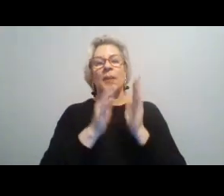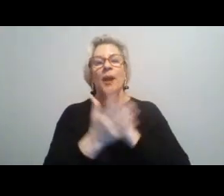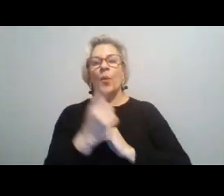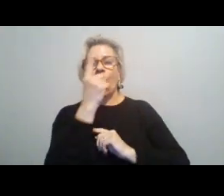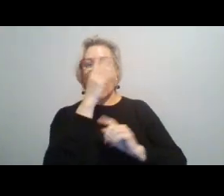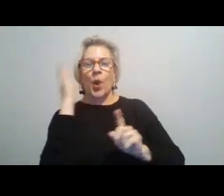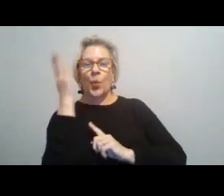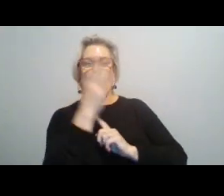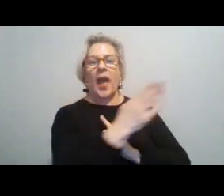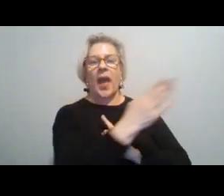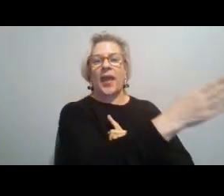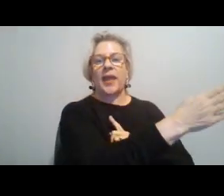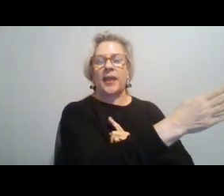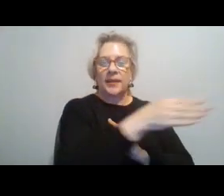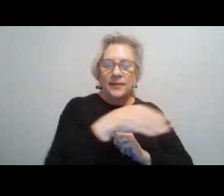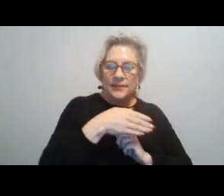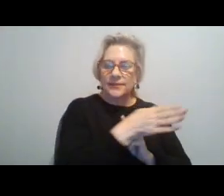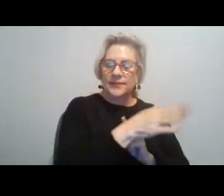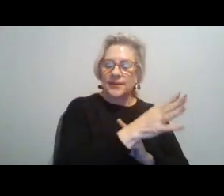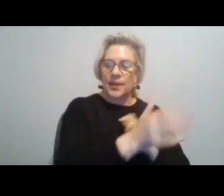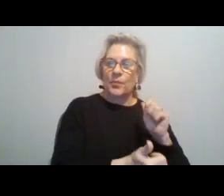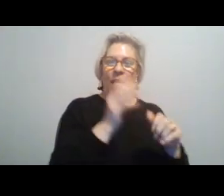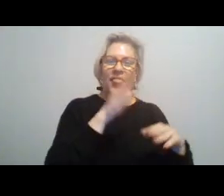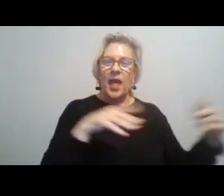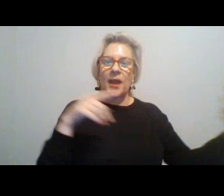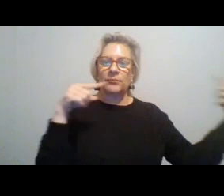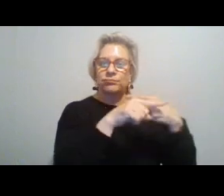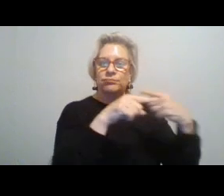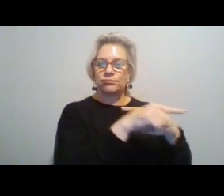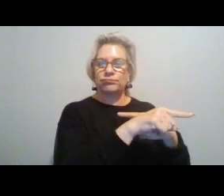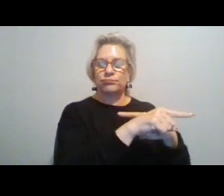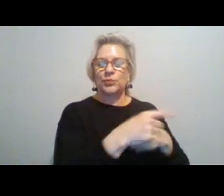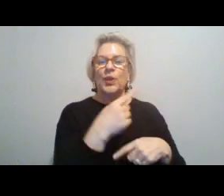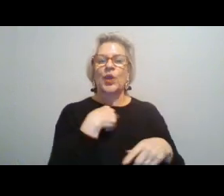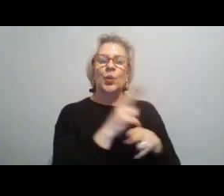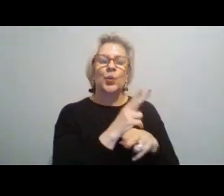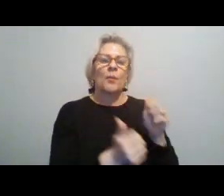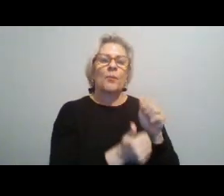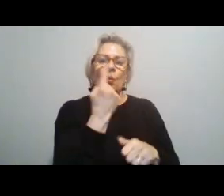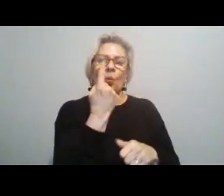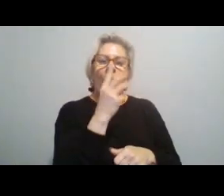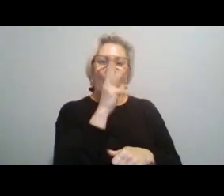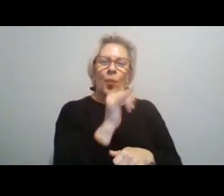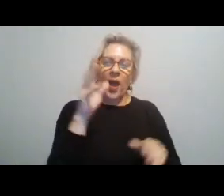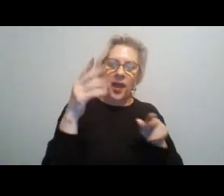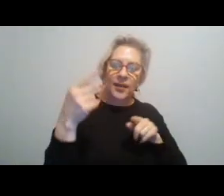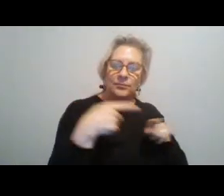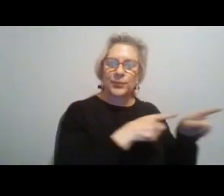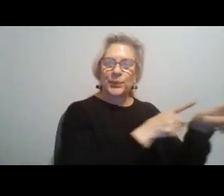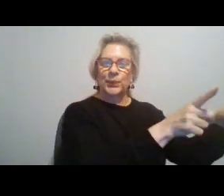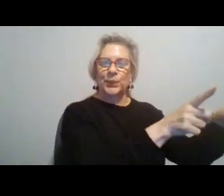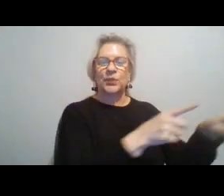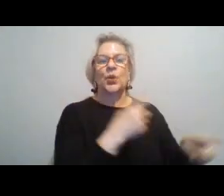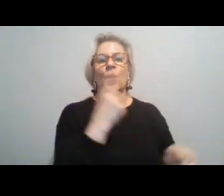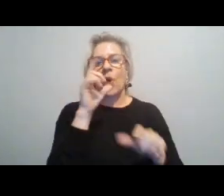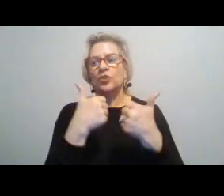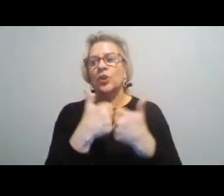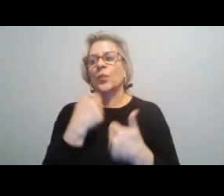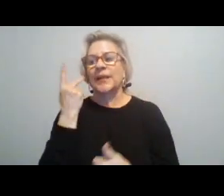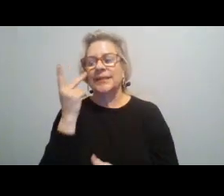them out on major arteries. And then one of the big challenges that we do have, and we see this,